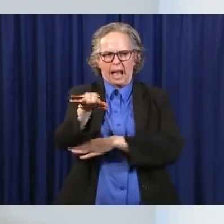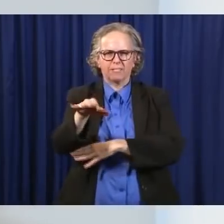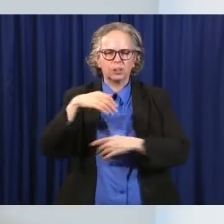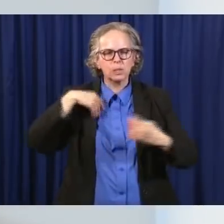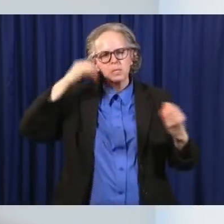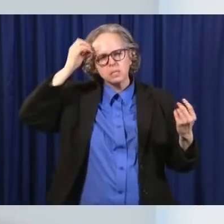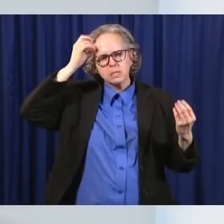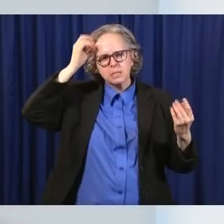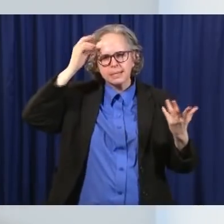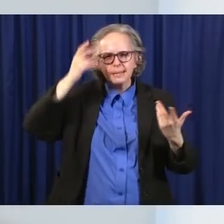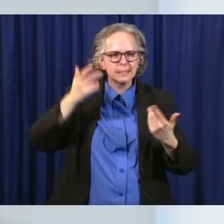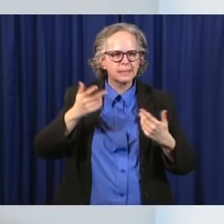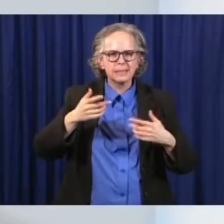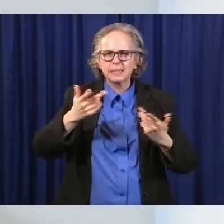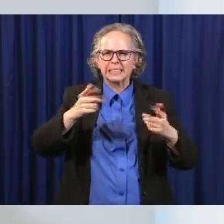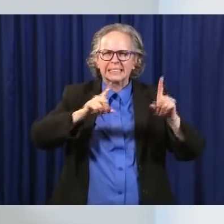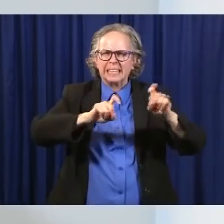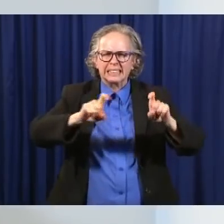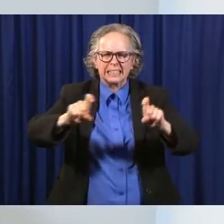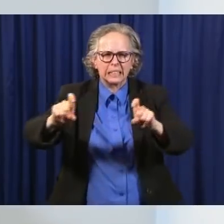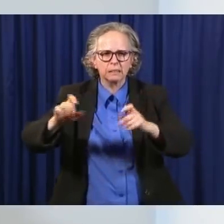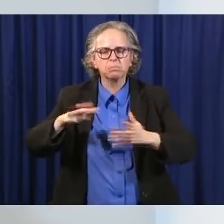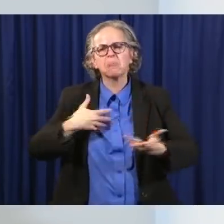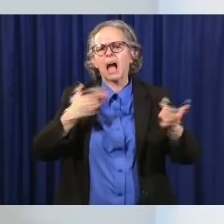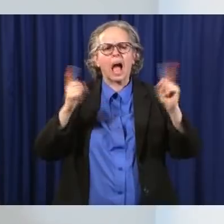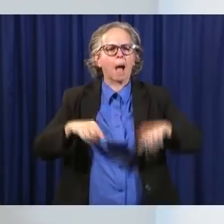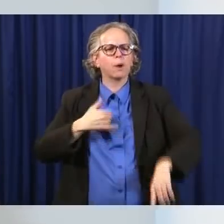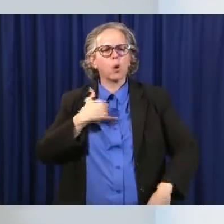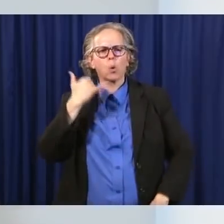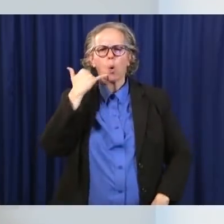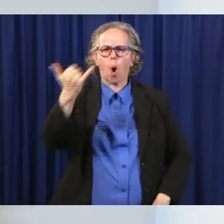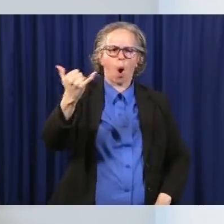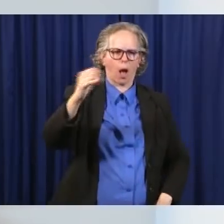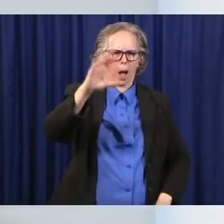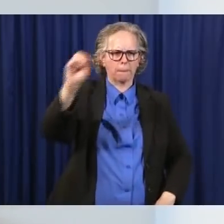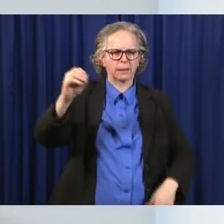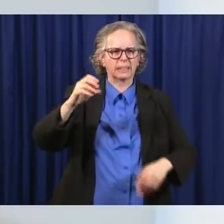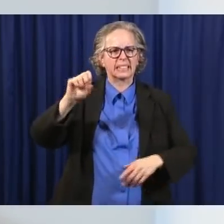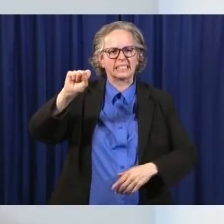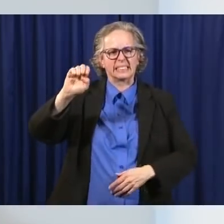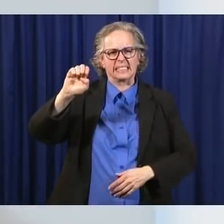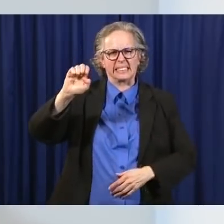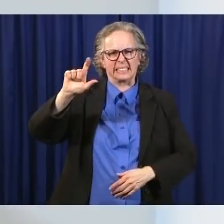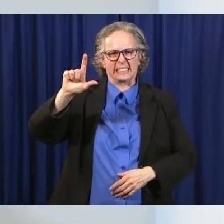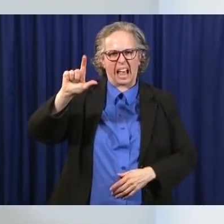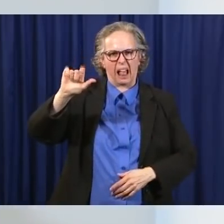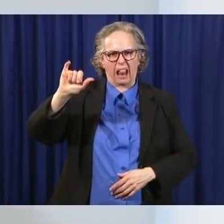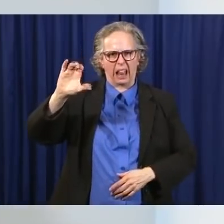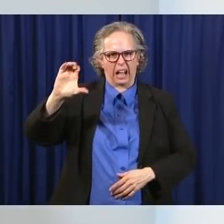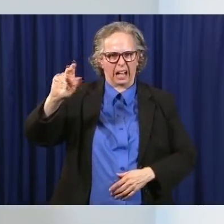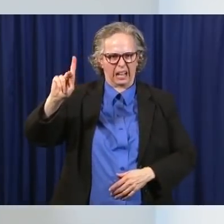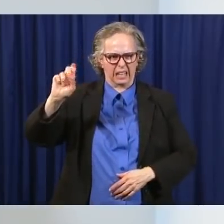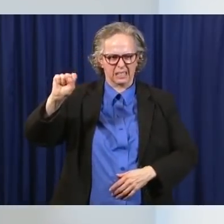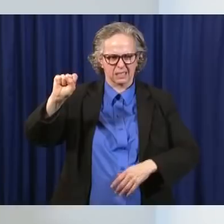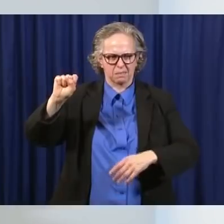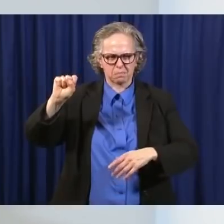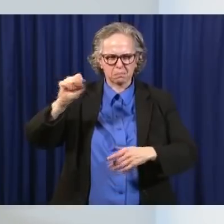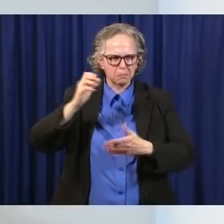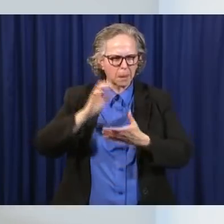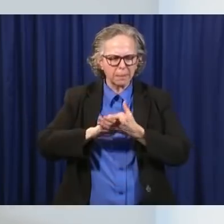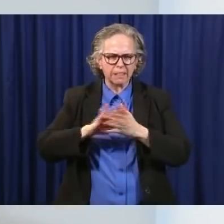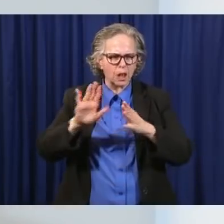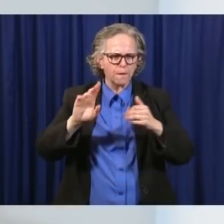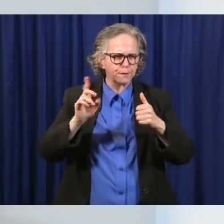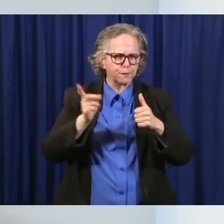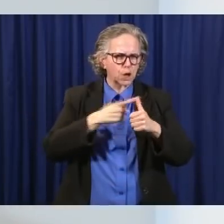phone calling. I finally found this company, Cellex, who was the first company, I believe, that the FDA approved